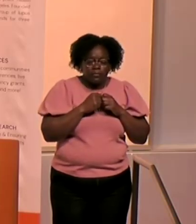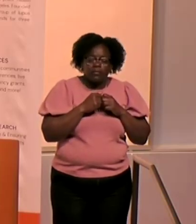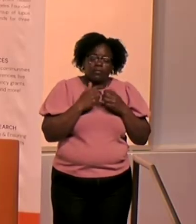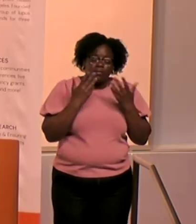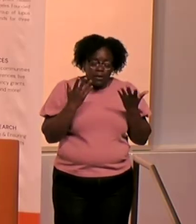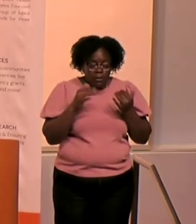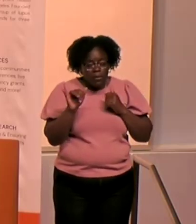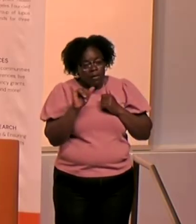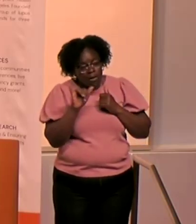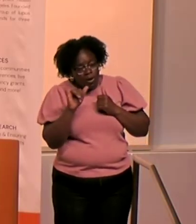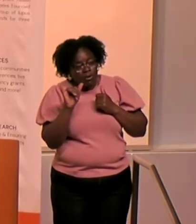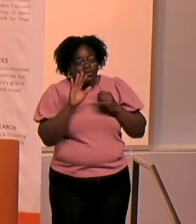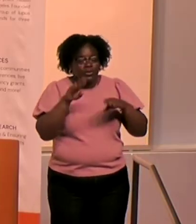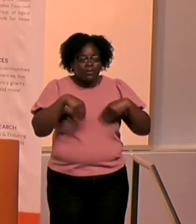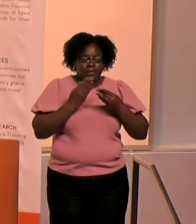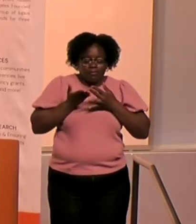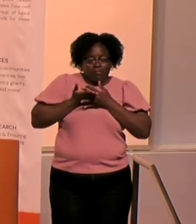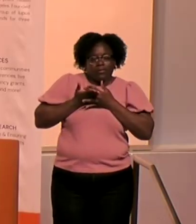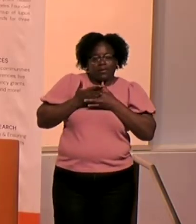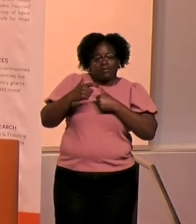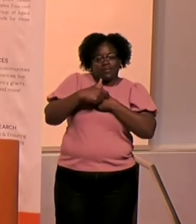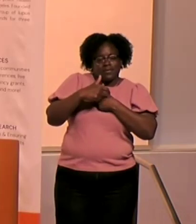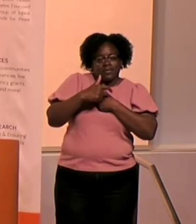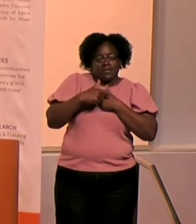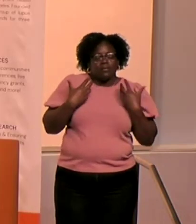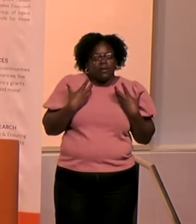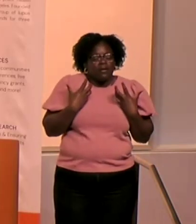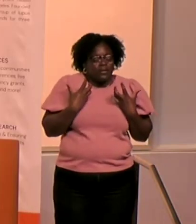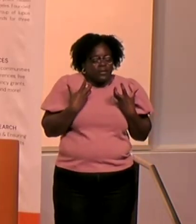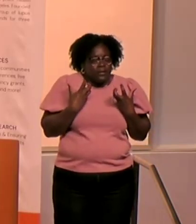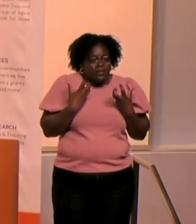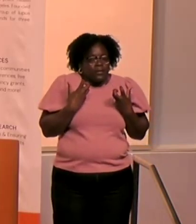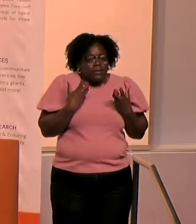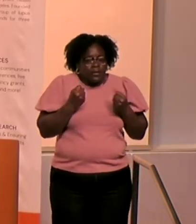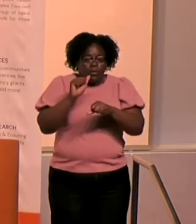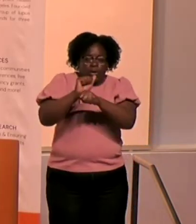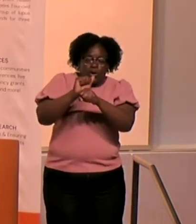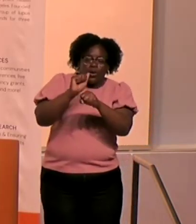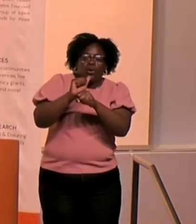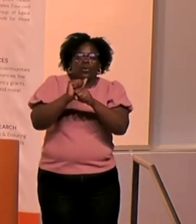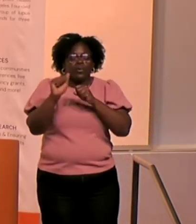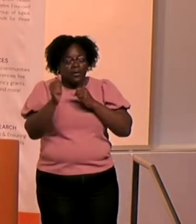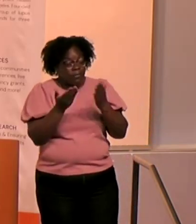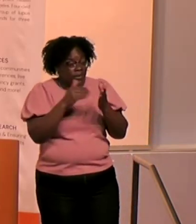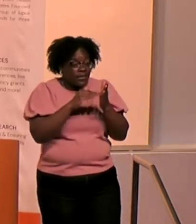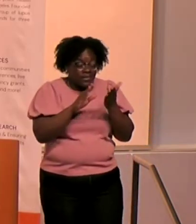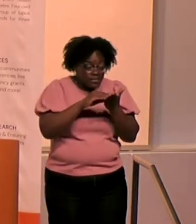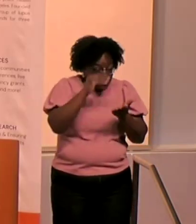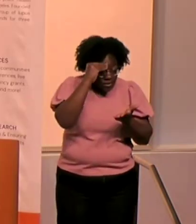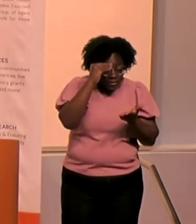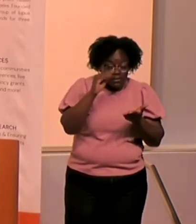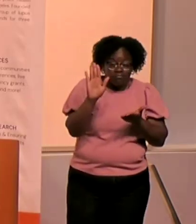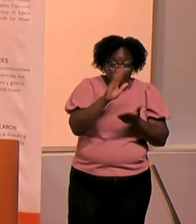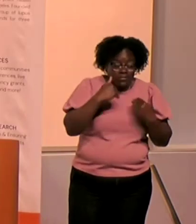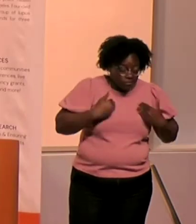to recover, because it is a lot, but it's what I enjoy doing. But again, knowing your body and knowing when, okay, like I